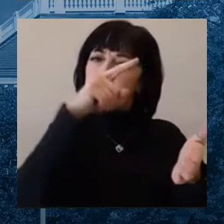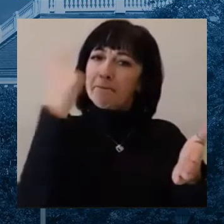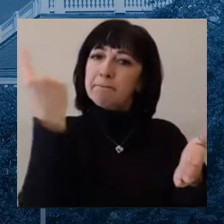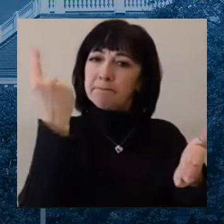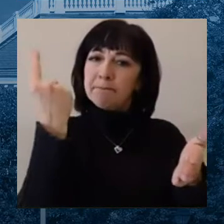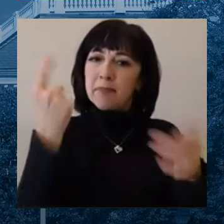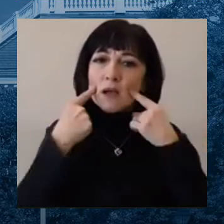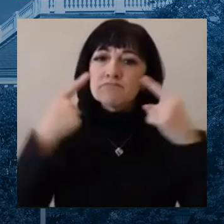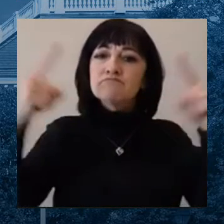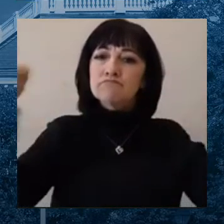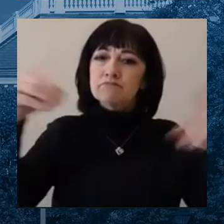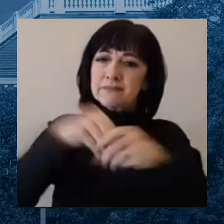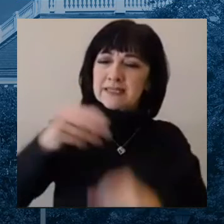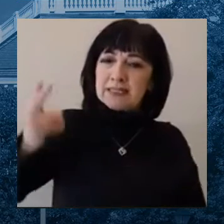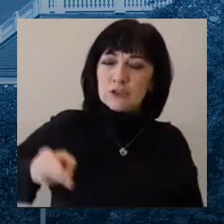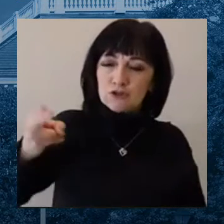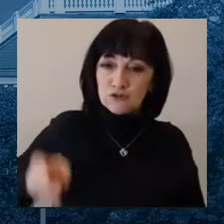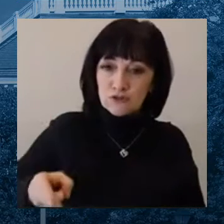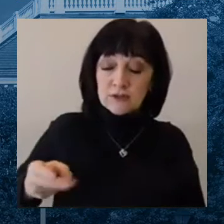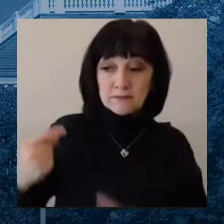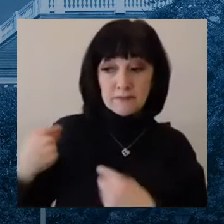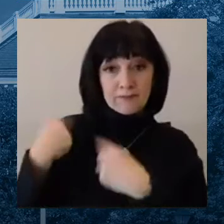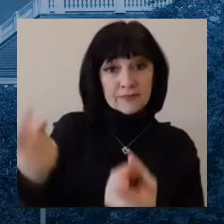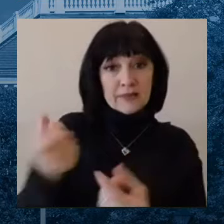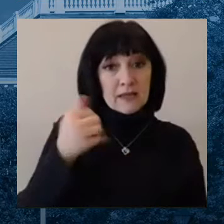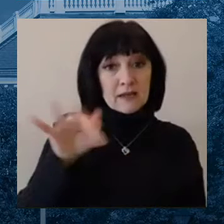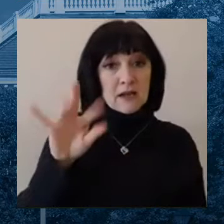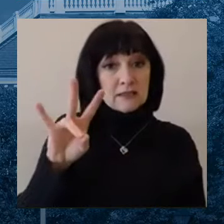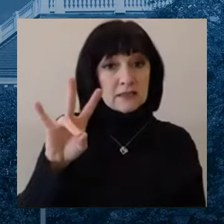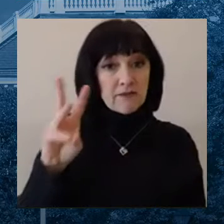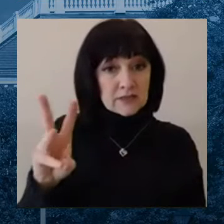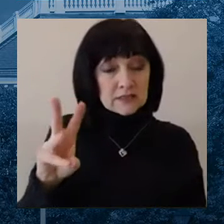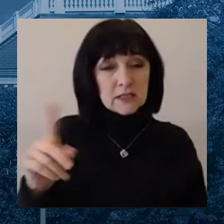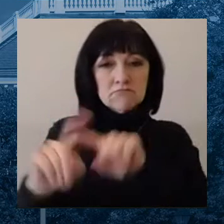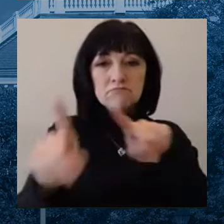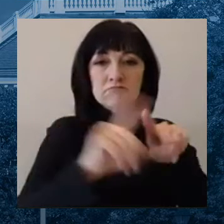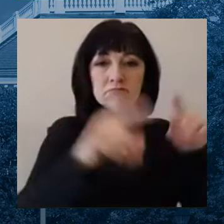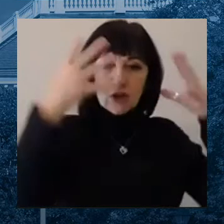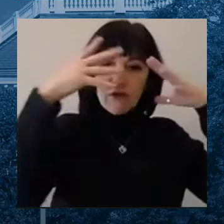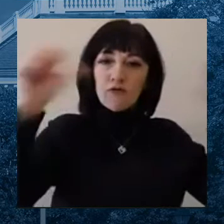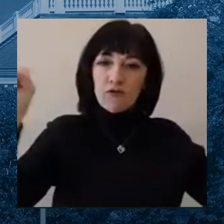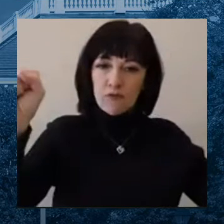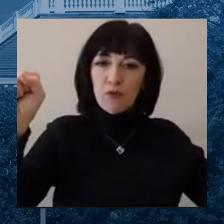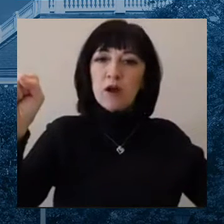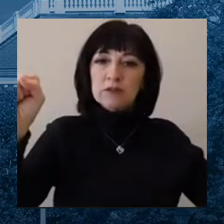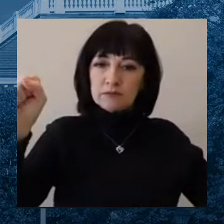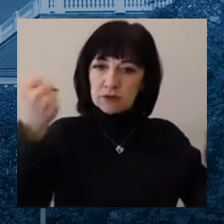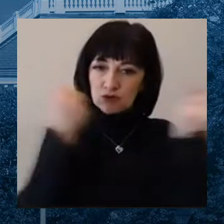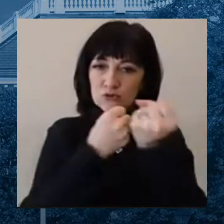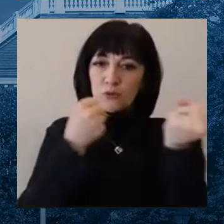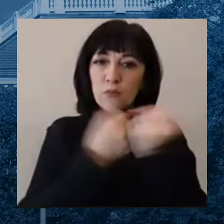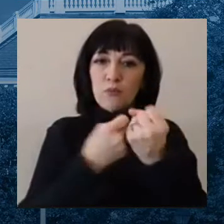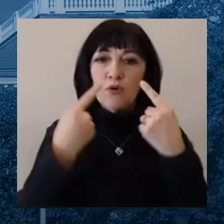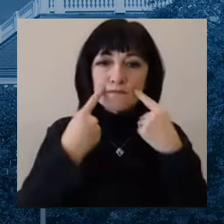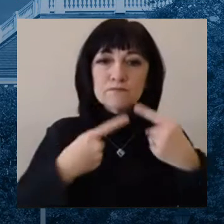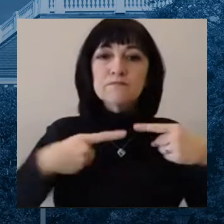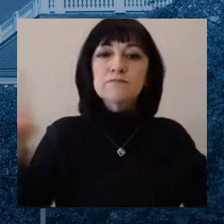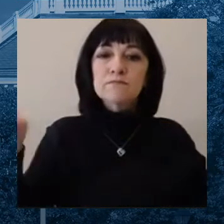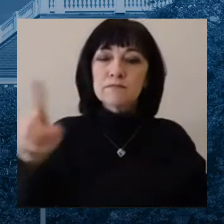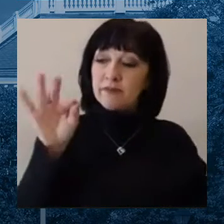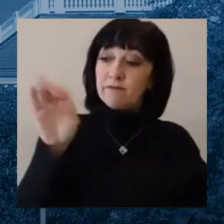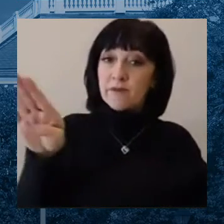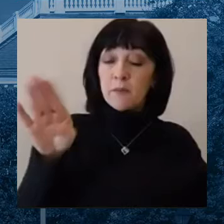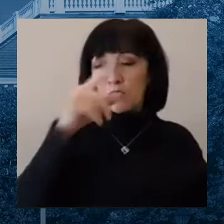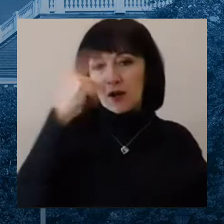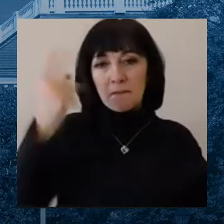since 1976, presidents have decreed February as Black History Month,